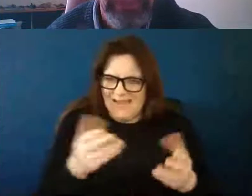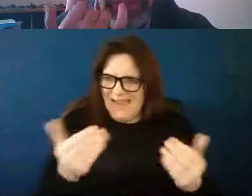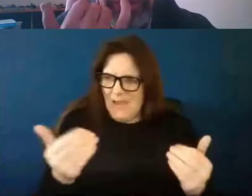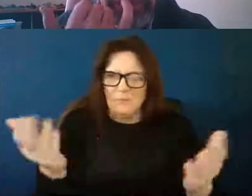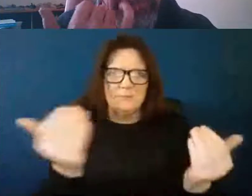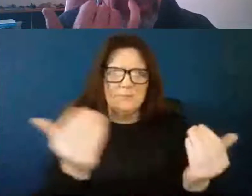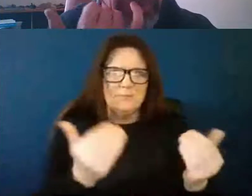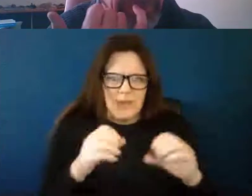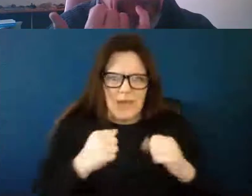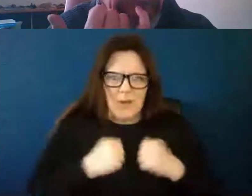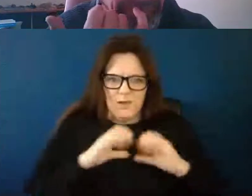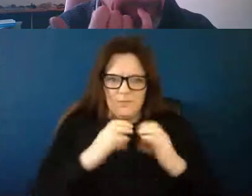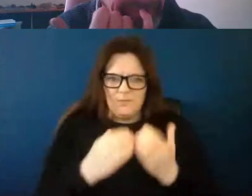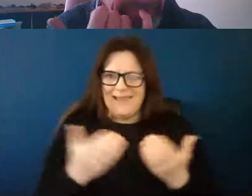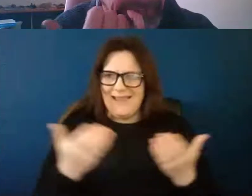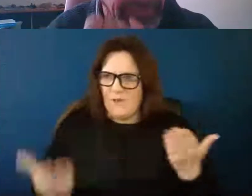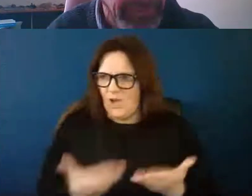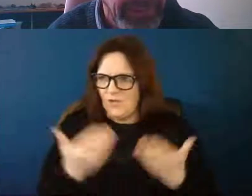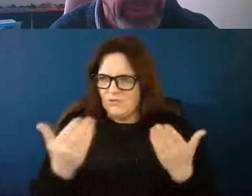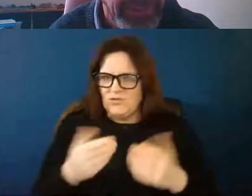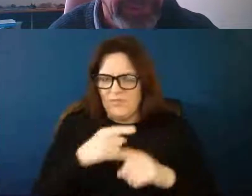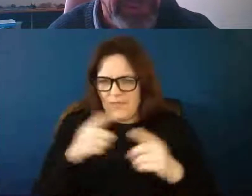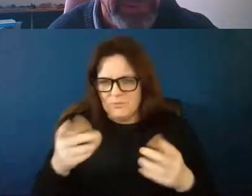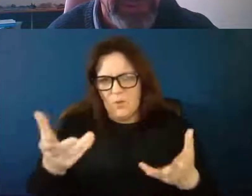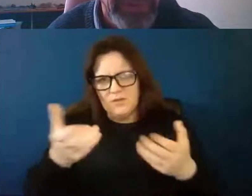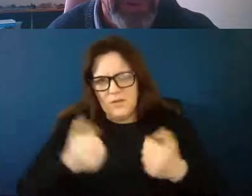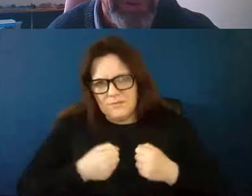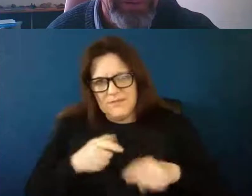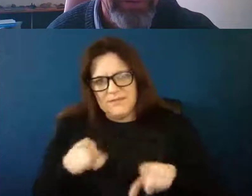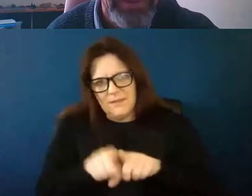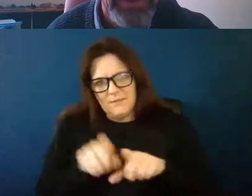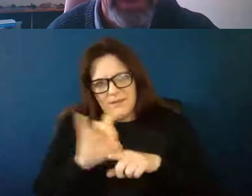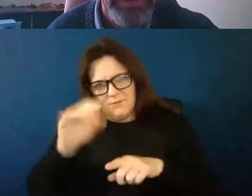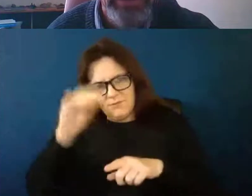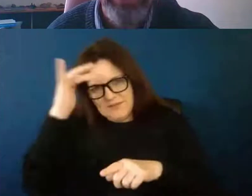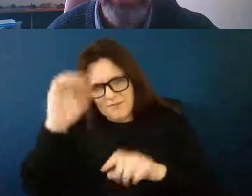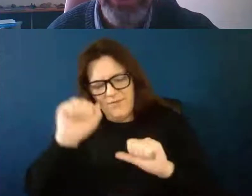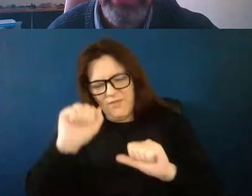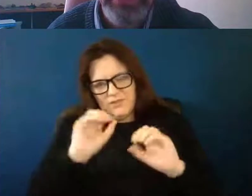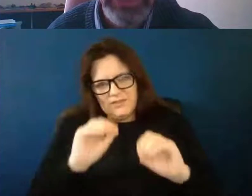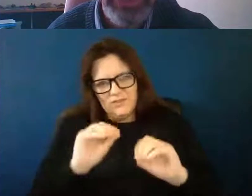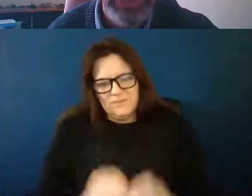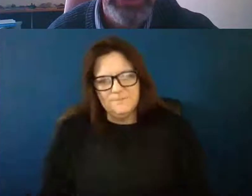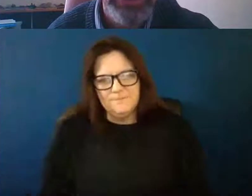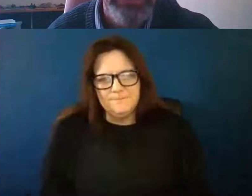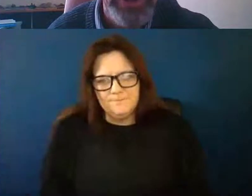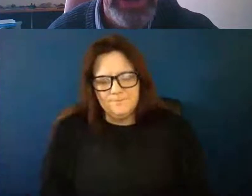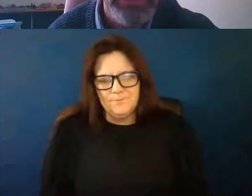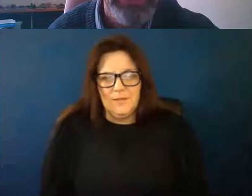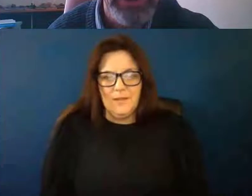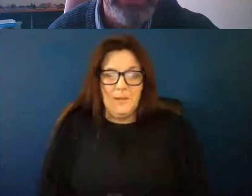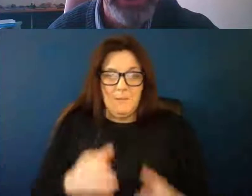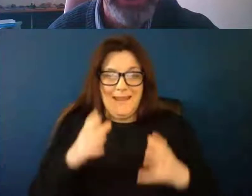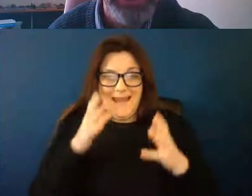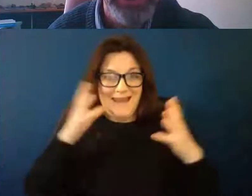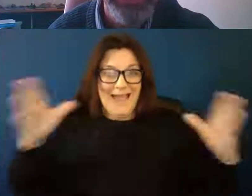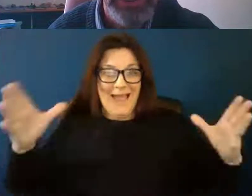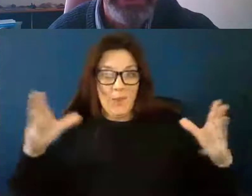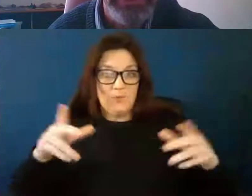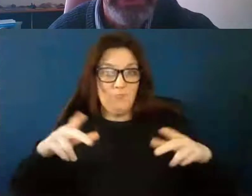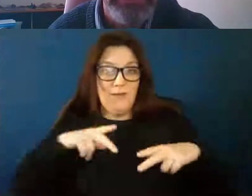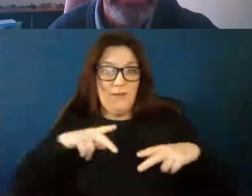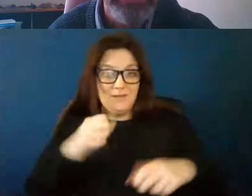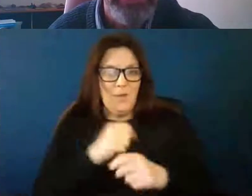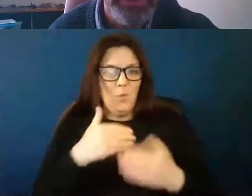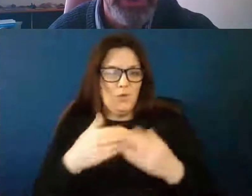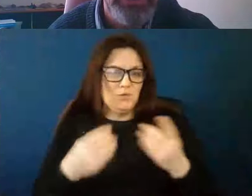community, and kind of encourage them to adopt similar principles in their teaching. Be loud and proud about what you do.